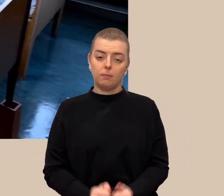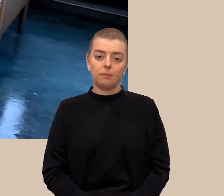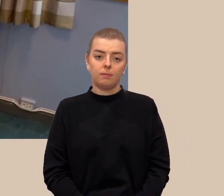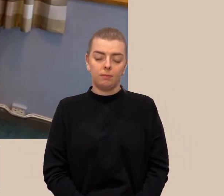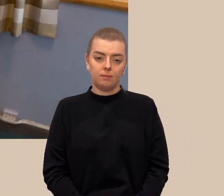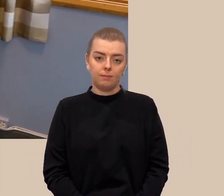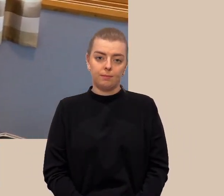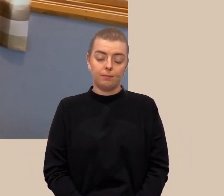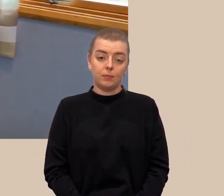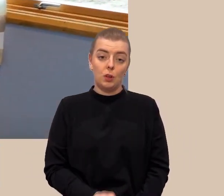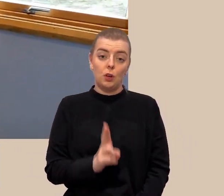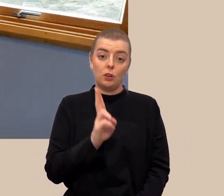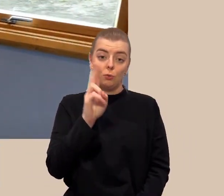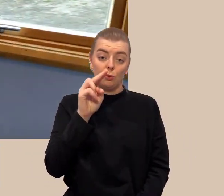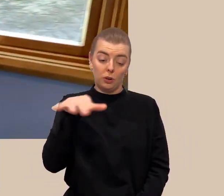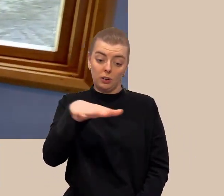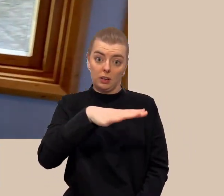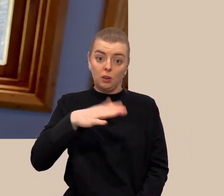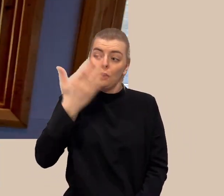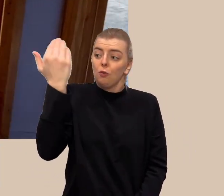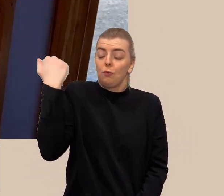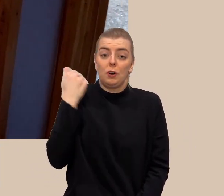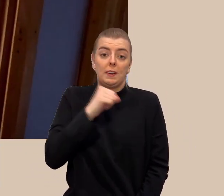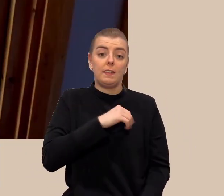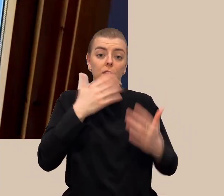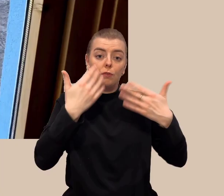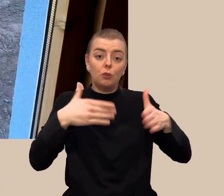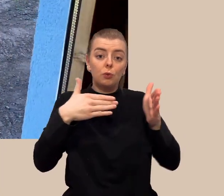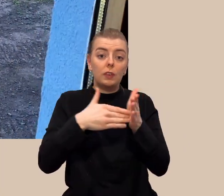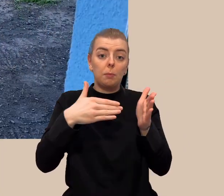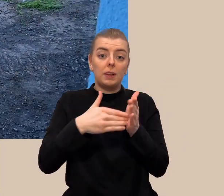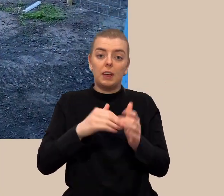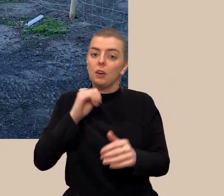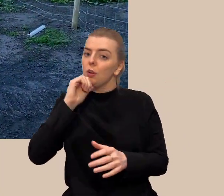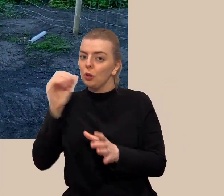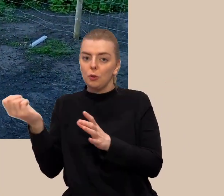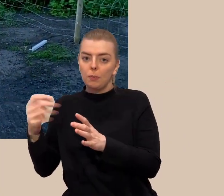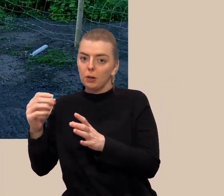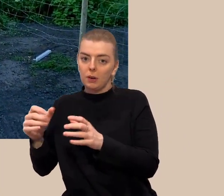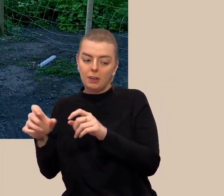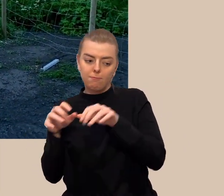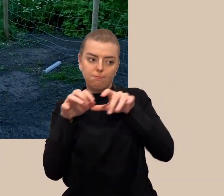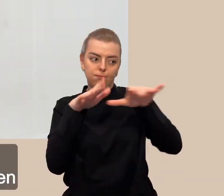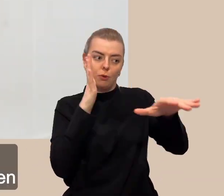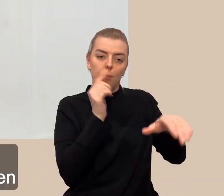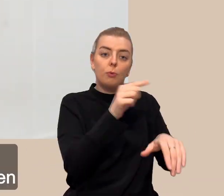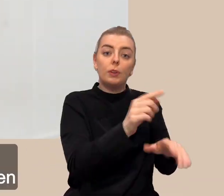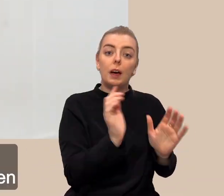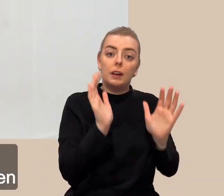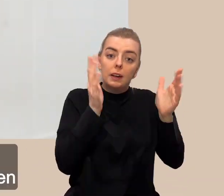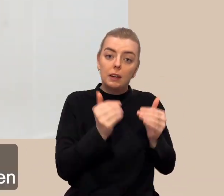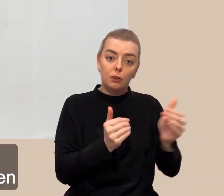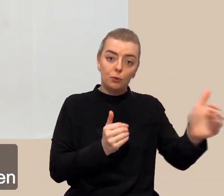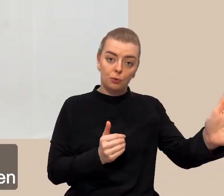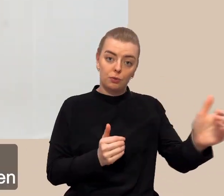life at the institution was basically. You know they sent people here from all over northern Norway. They had to leave their homes and came here